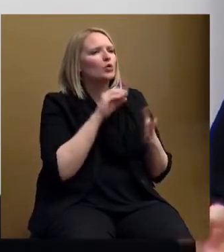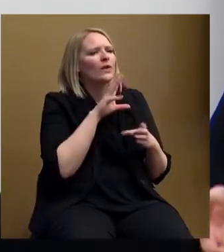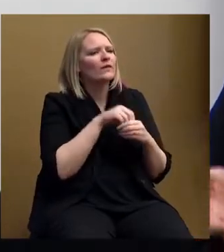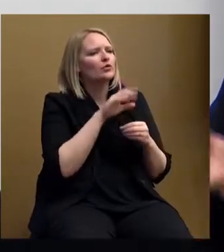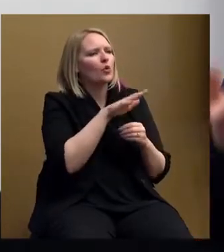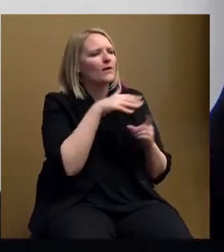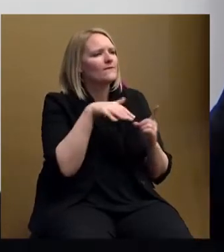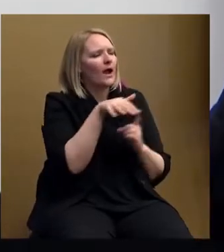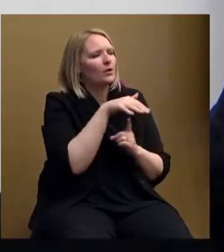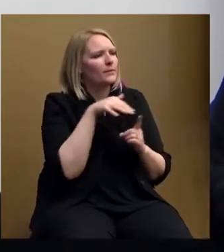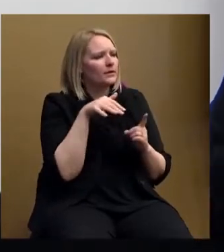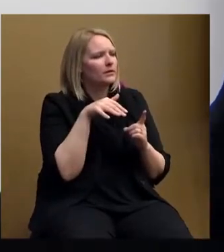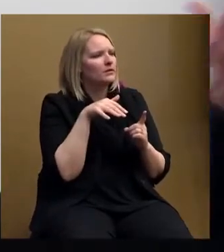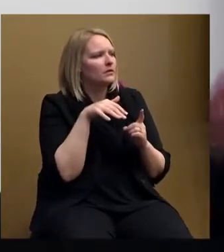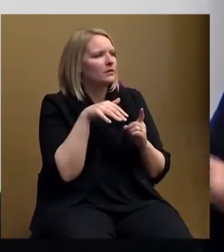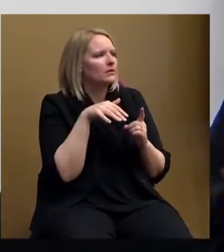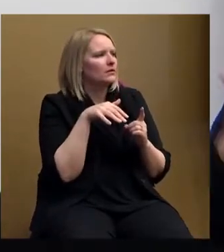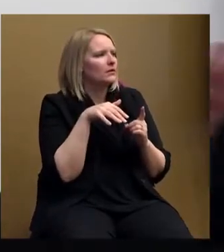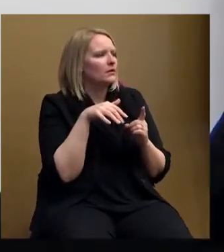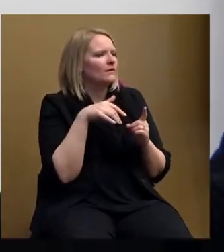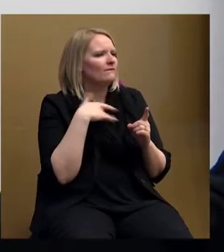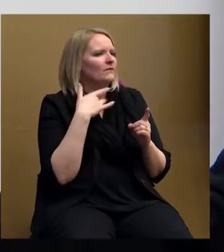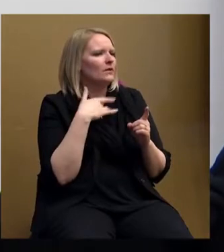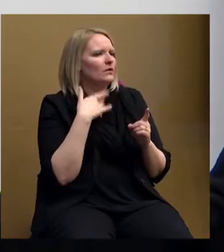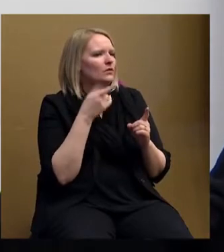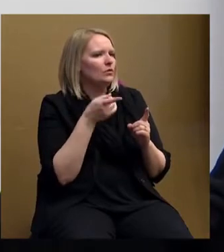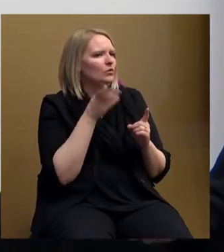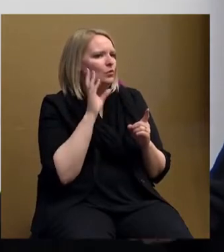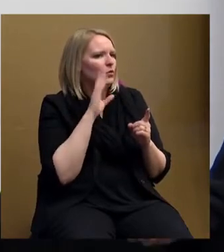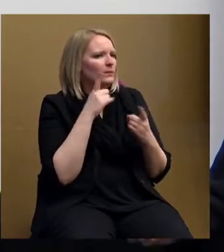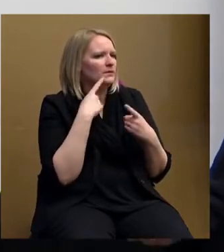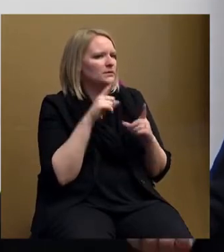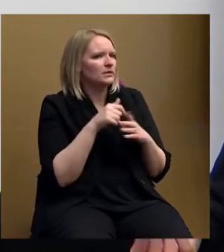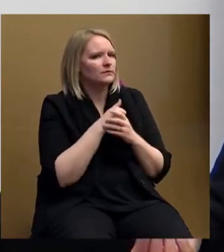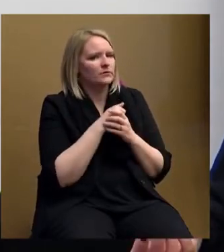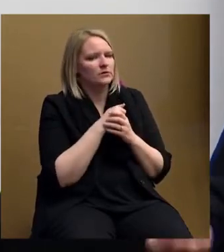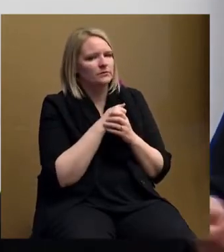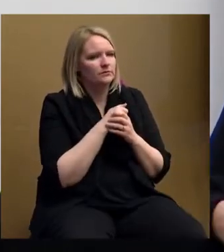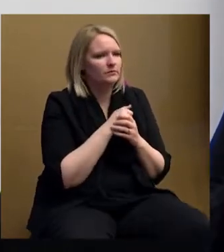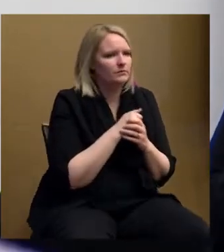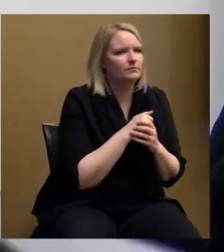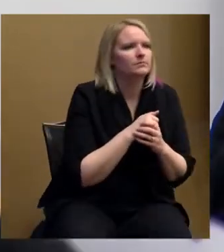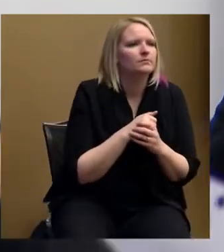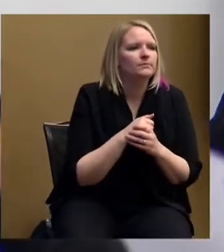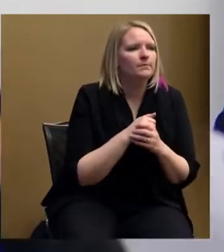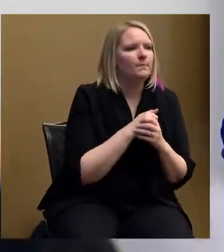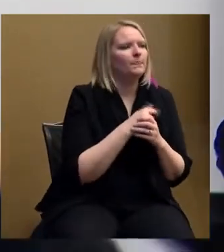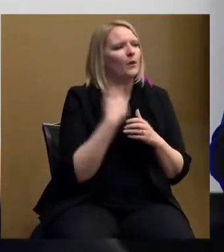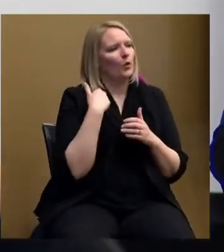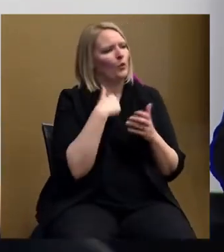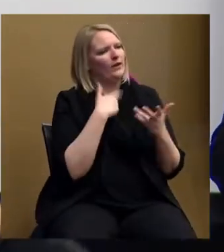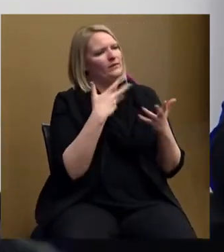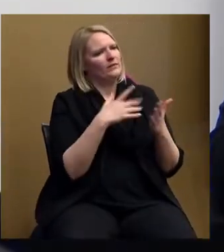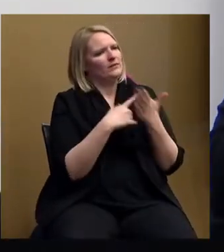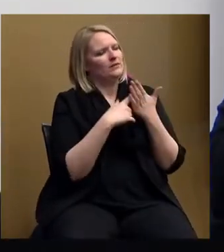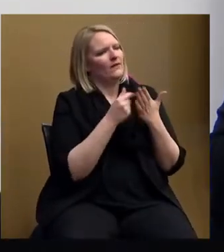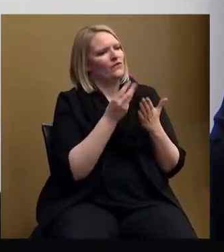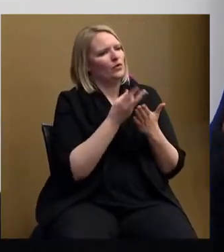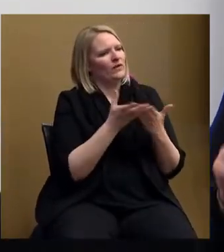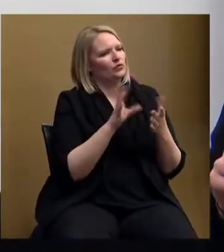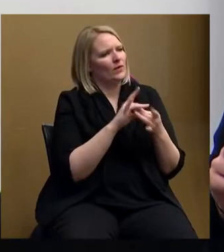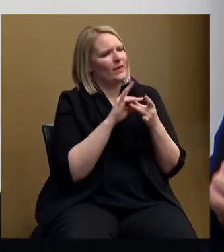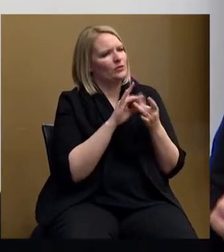environment, then I think that you've made great success. Okay? We've talked a few things